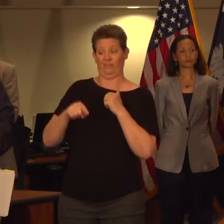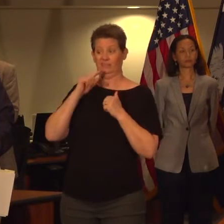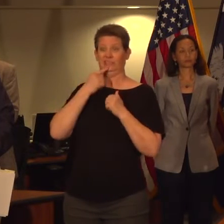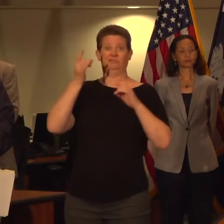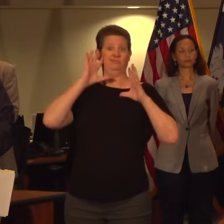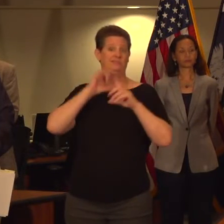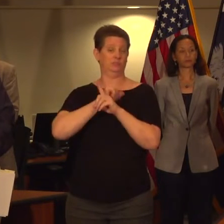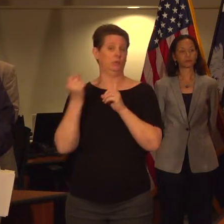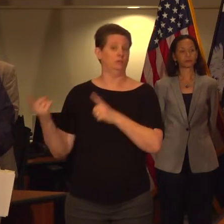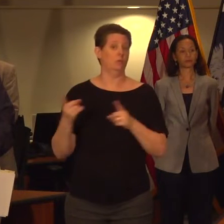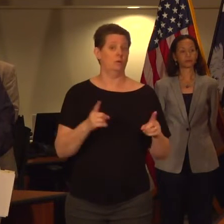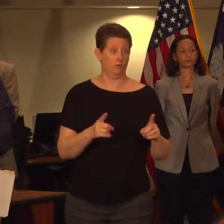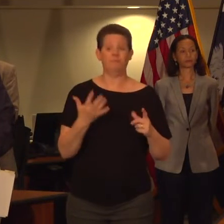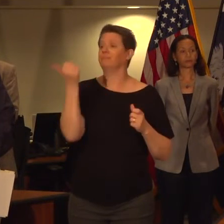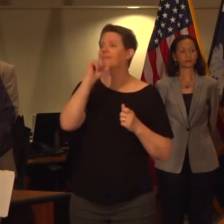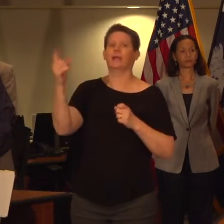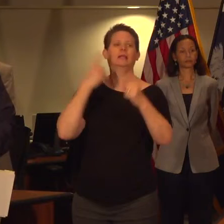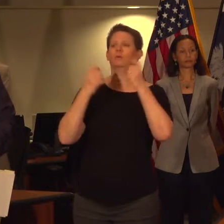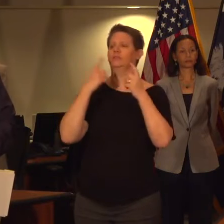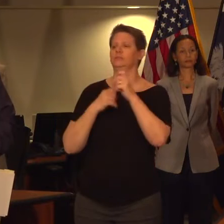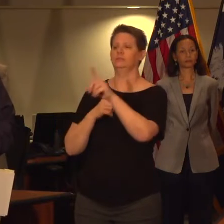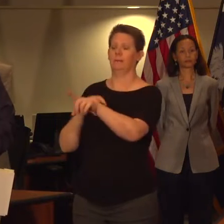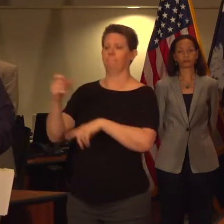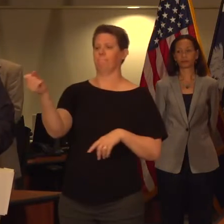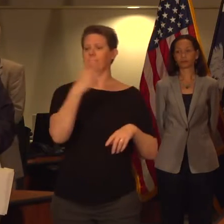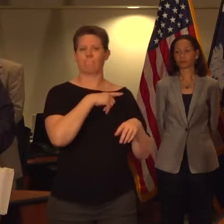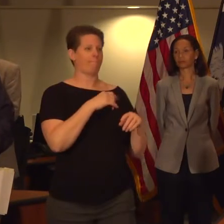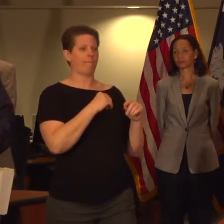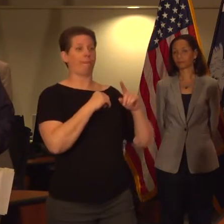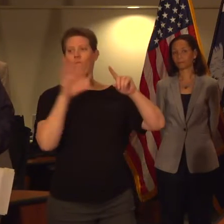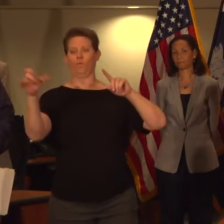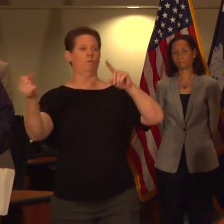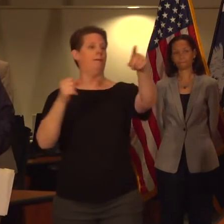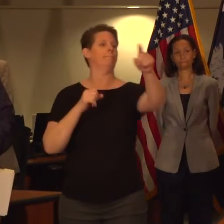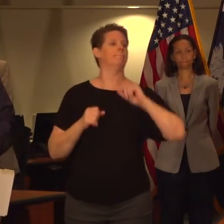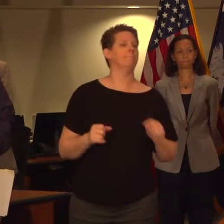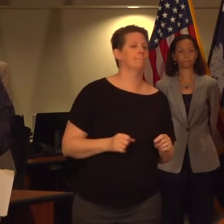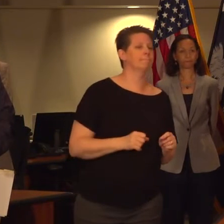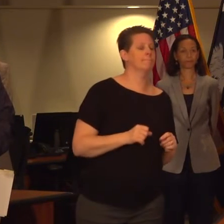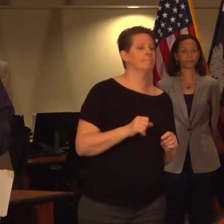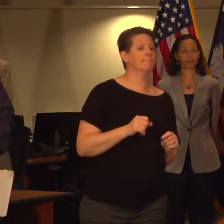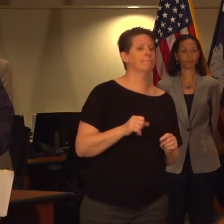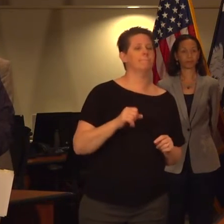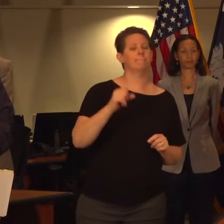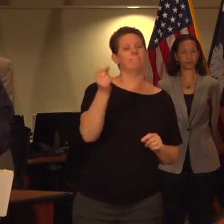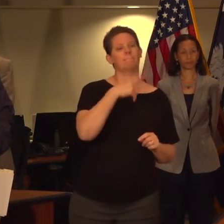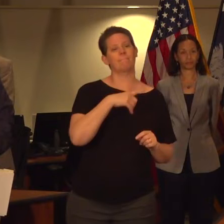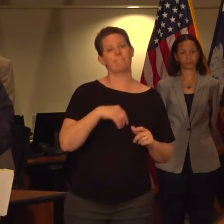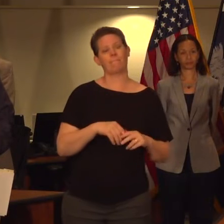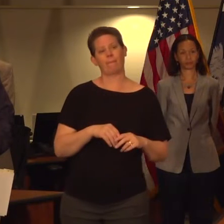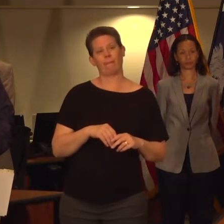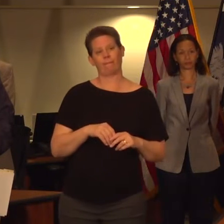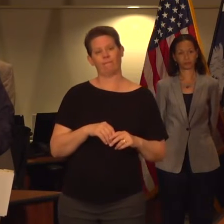serious situations. Are there any questions? Governor, Back in the back, sorry. Yes, ma'am. Thank you, sir. Governor, I have a